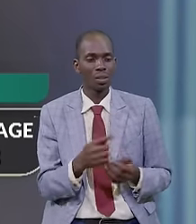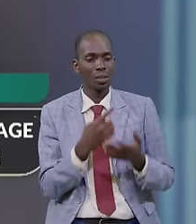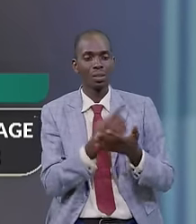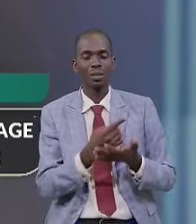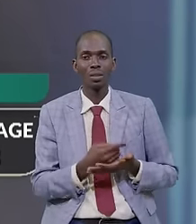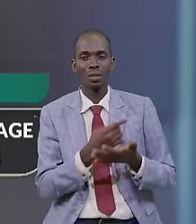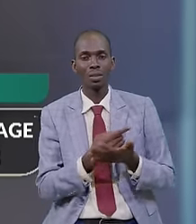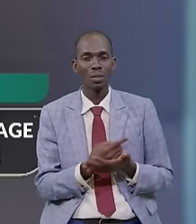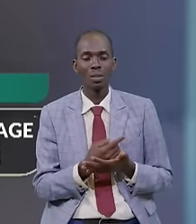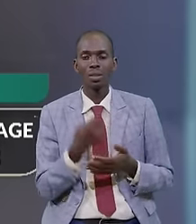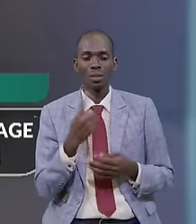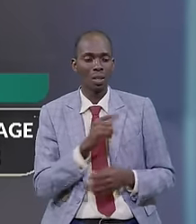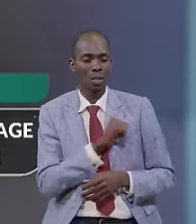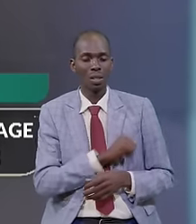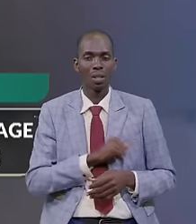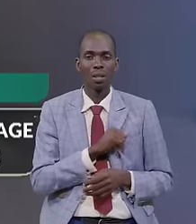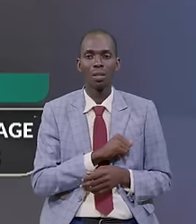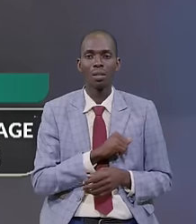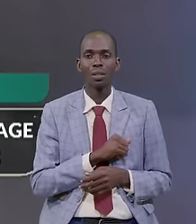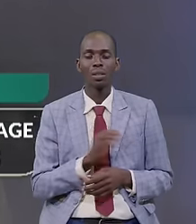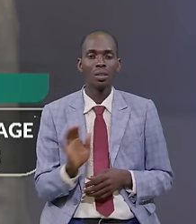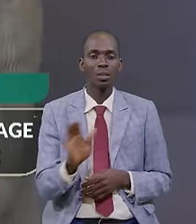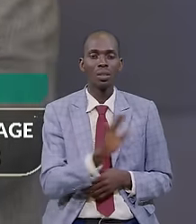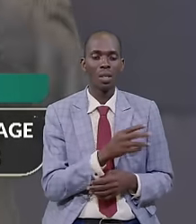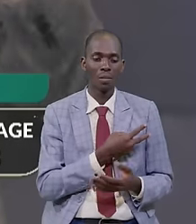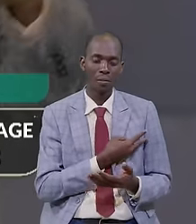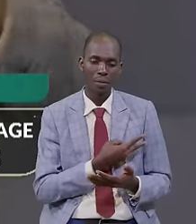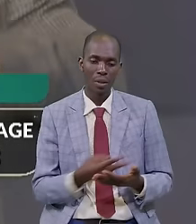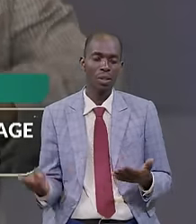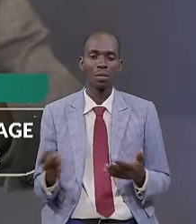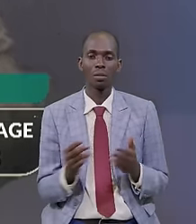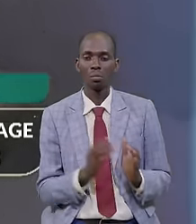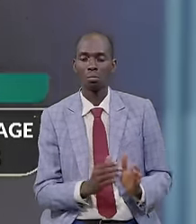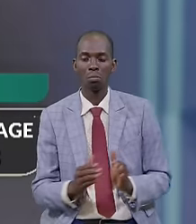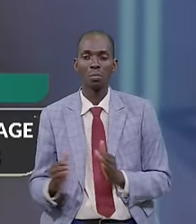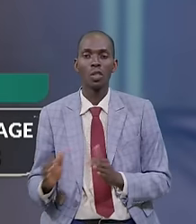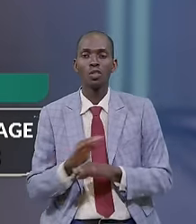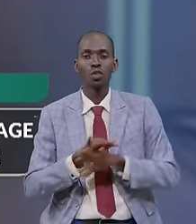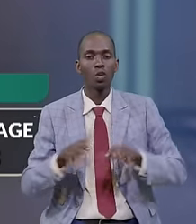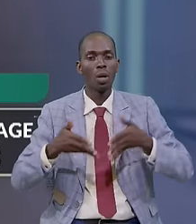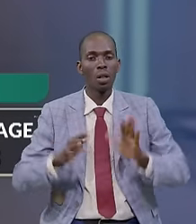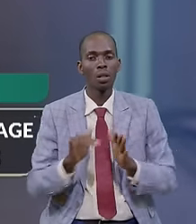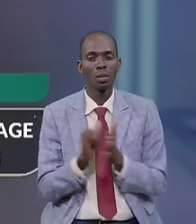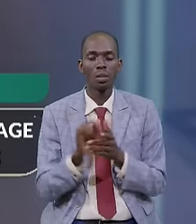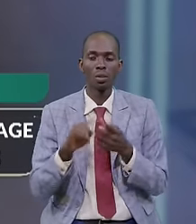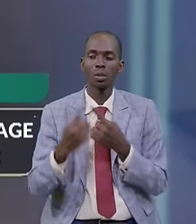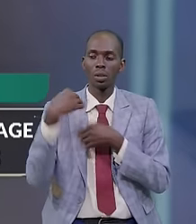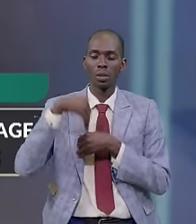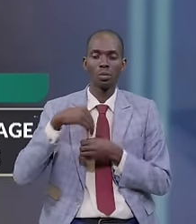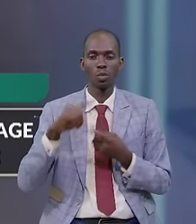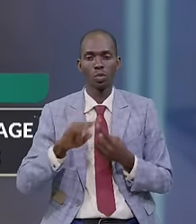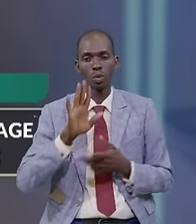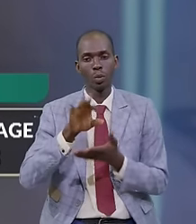the attitude, the failure syndrome, you don't allow that to get into your heart, and